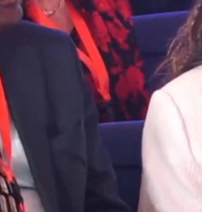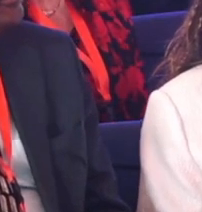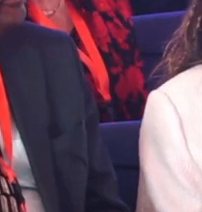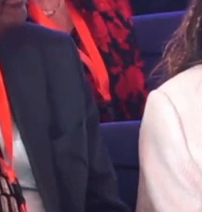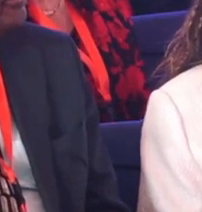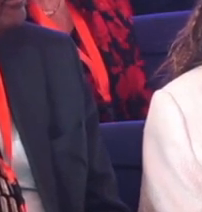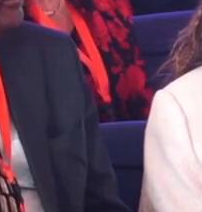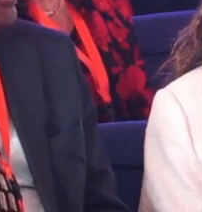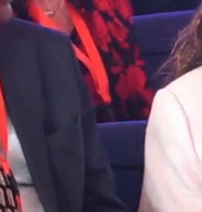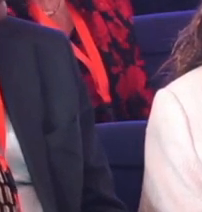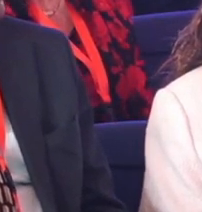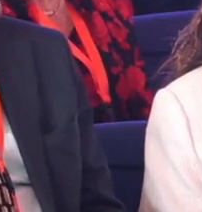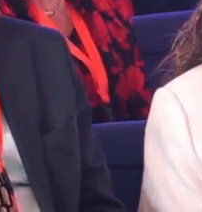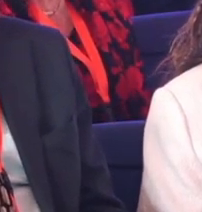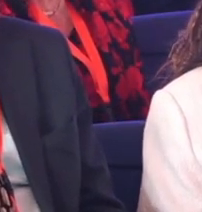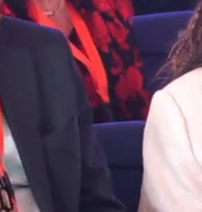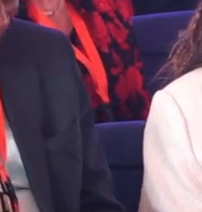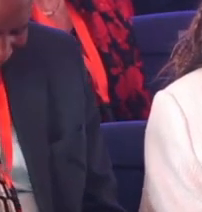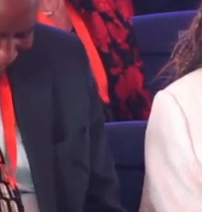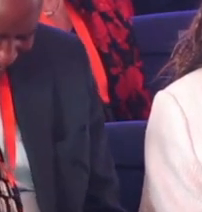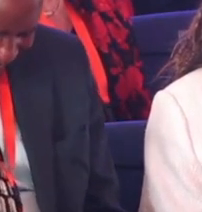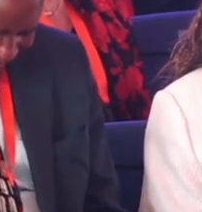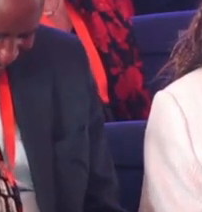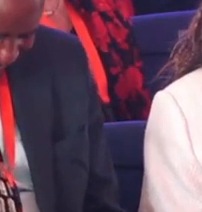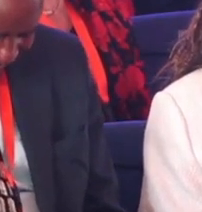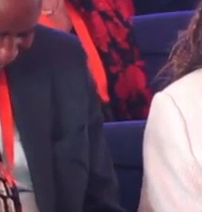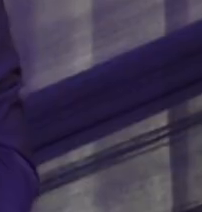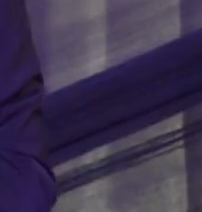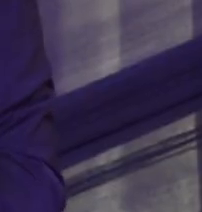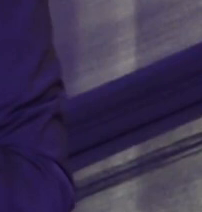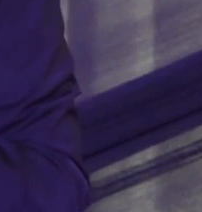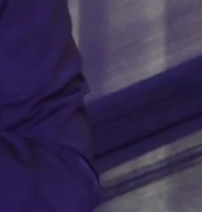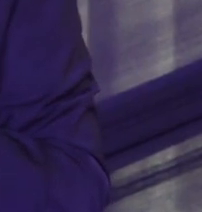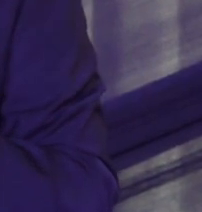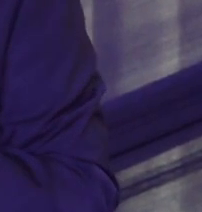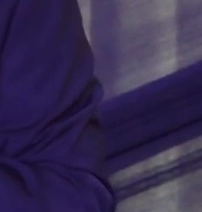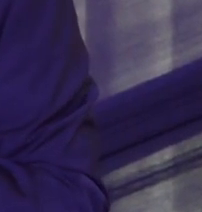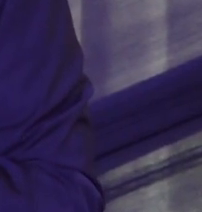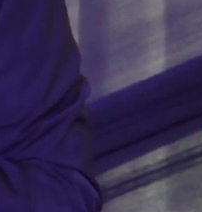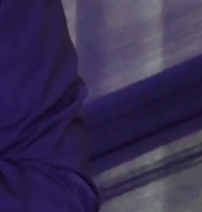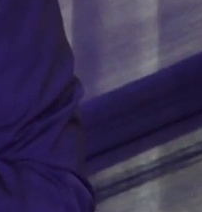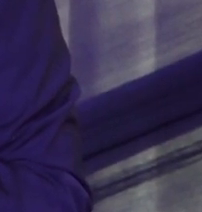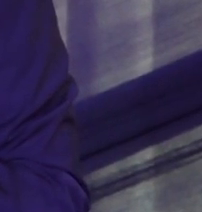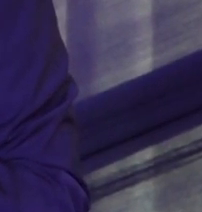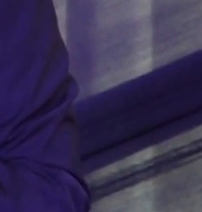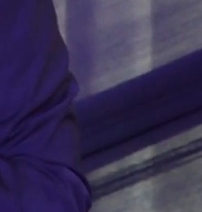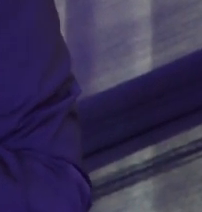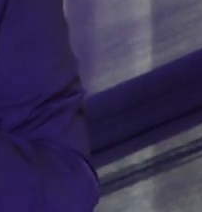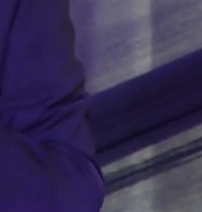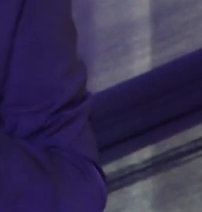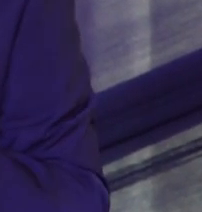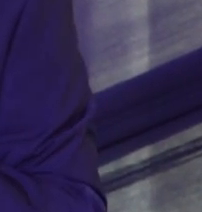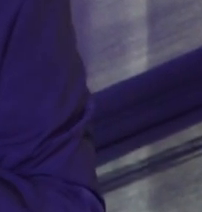ni Student's Companion. Aha, katika hicho kitabu. Aha. Then you write your own, you are not getting anything. Haupati chochote. Or